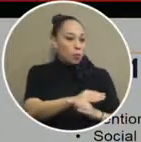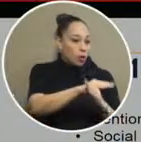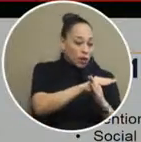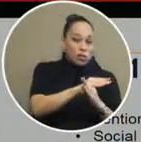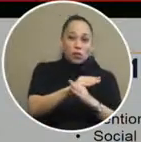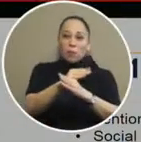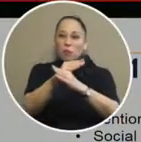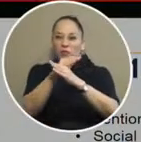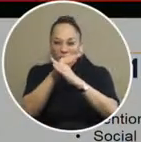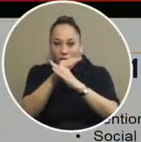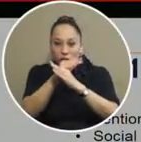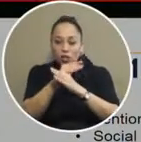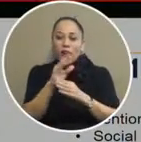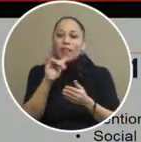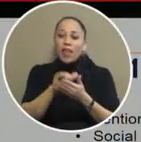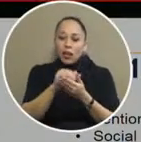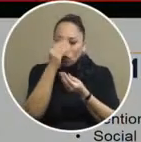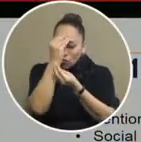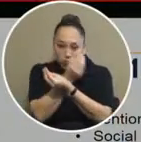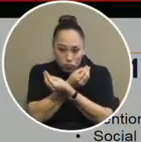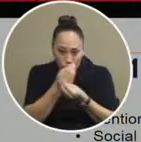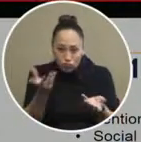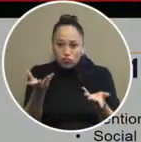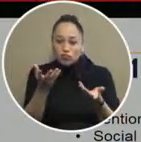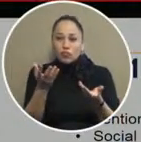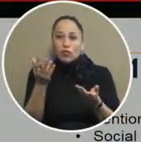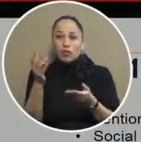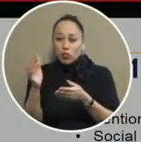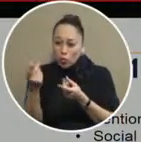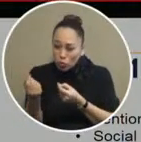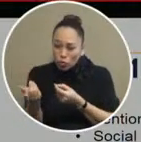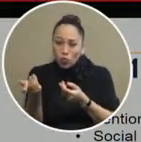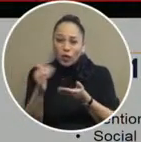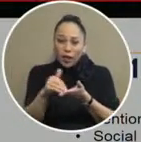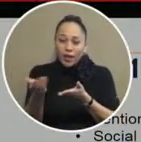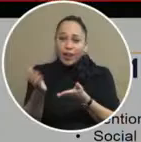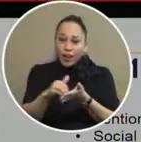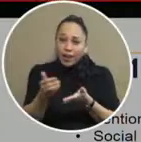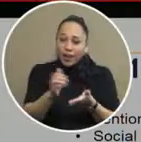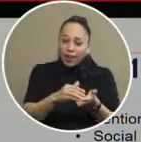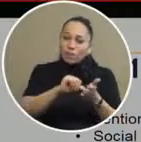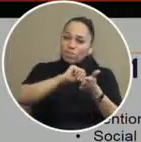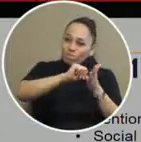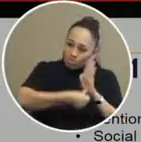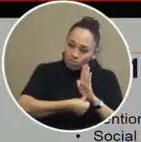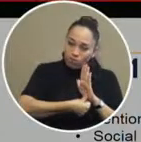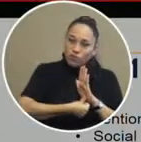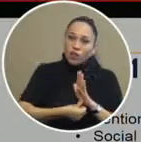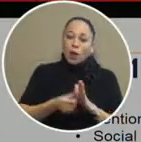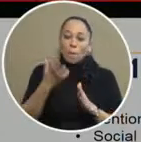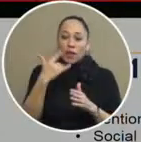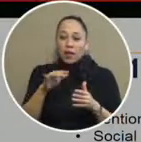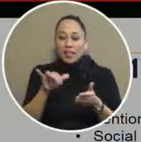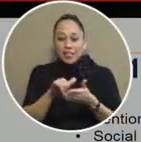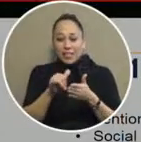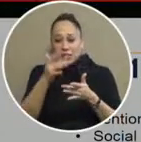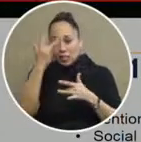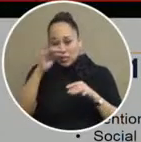Prevention is what we have been telling everybody to practice, because that's the way that we're going to be able to be victorious against this